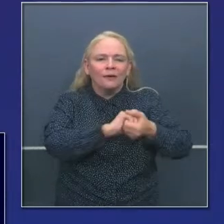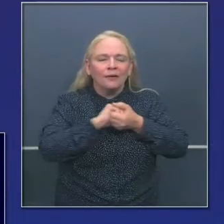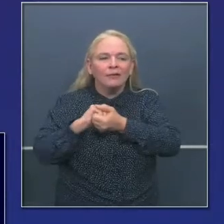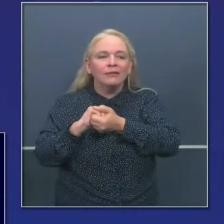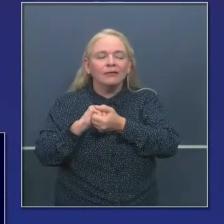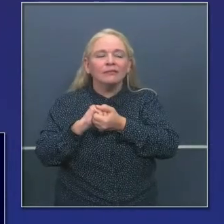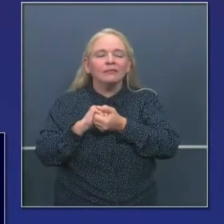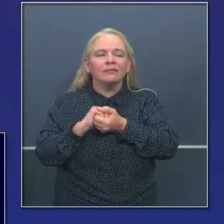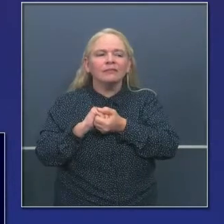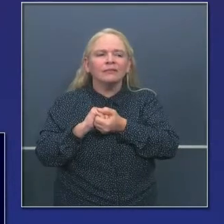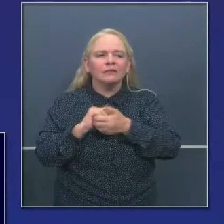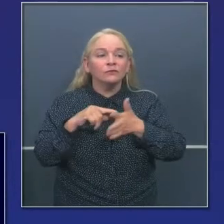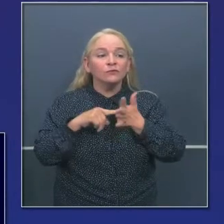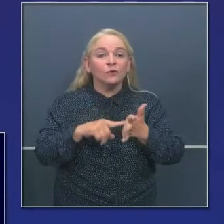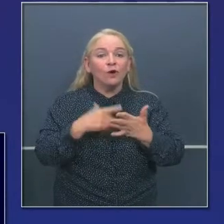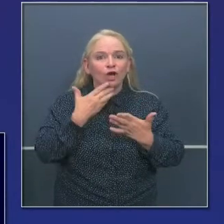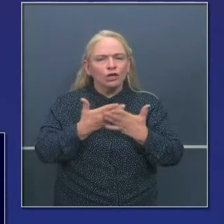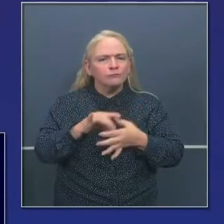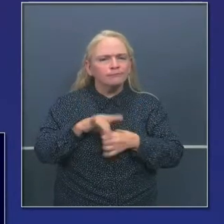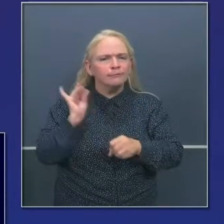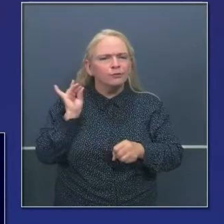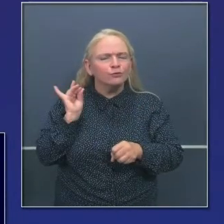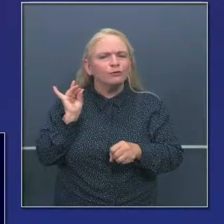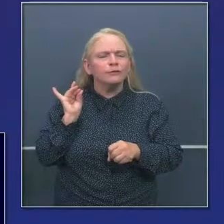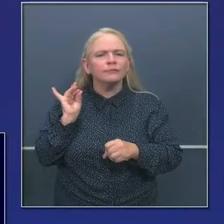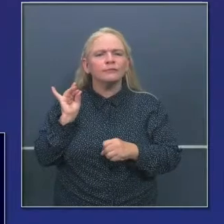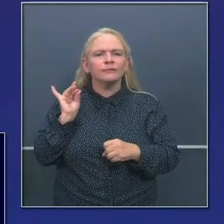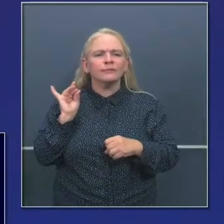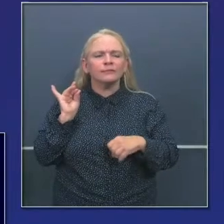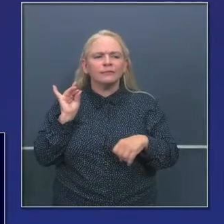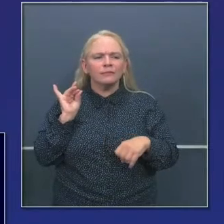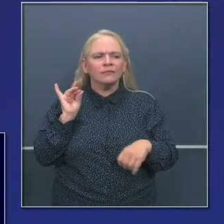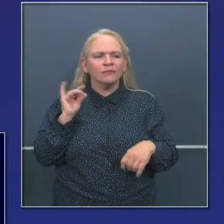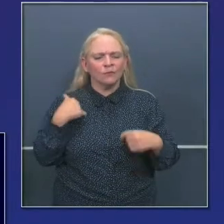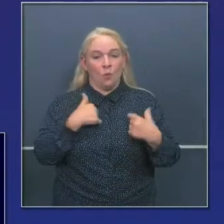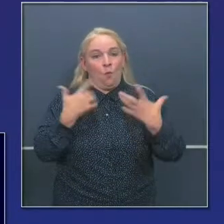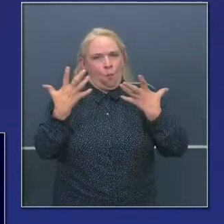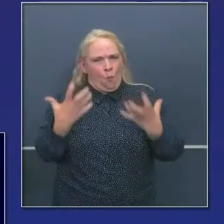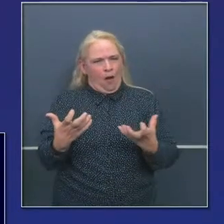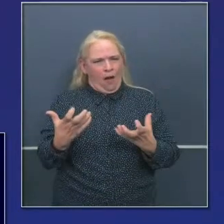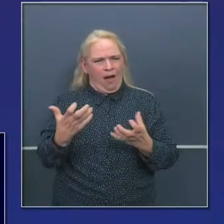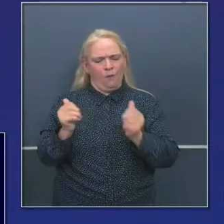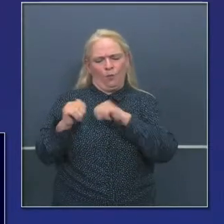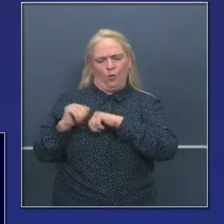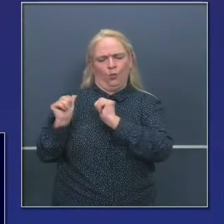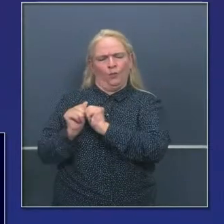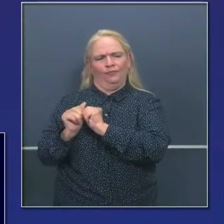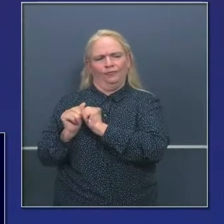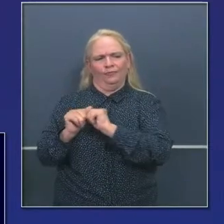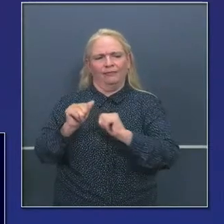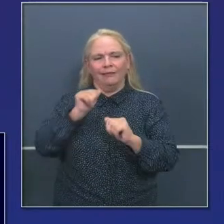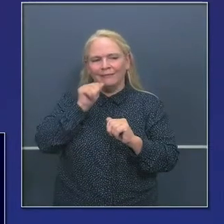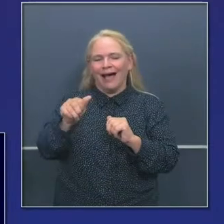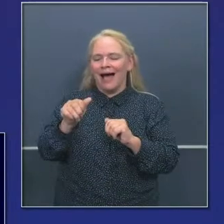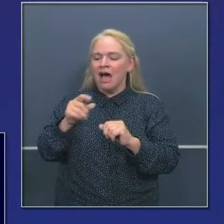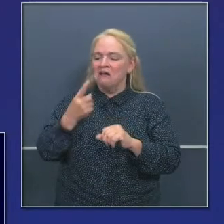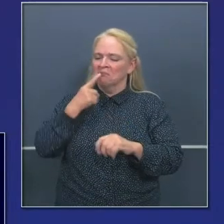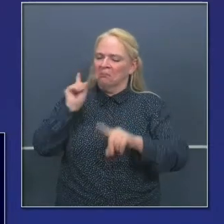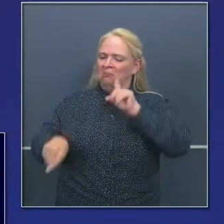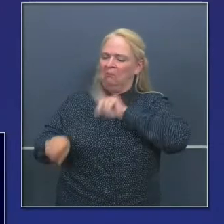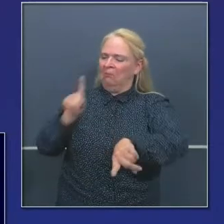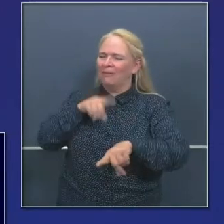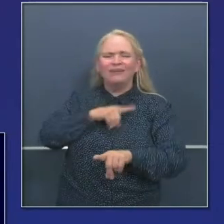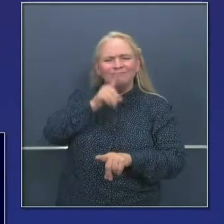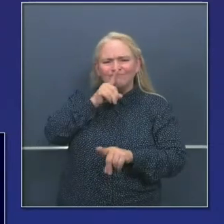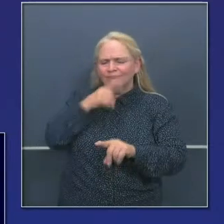don't want to do things to you, but with you. But we reserve the right to move forward with this mandate if we don't